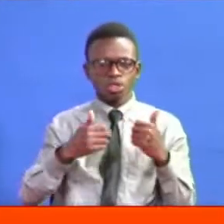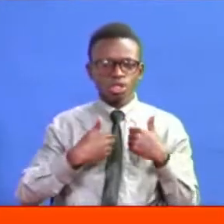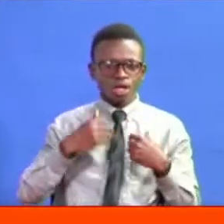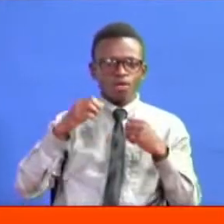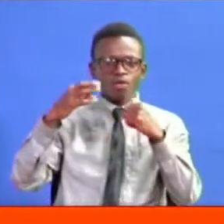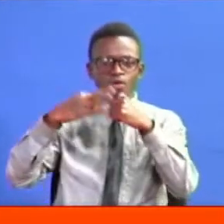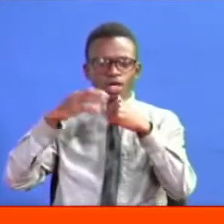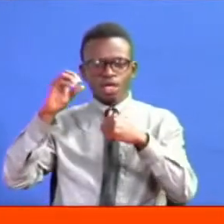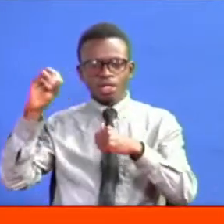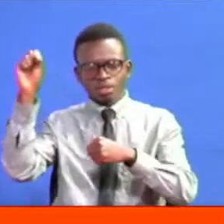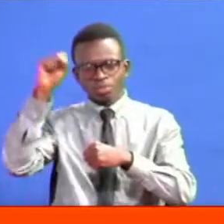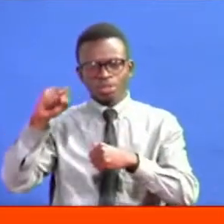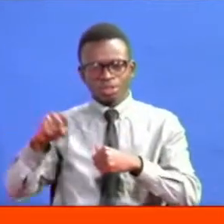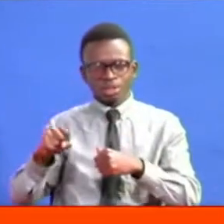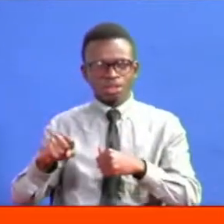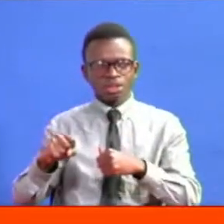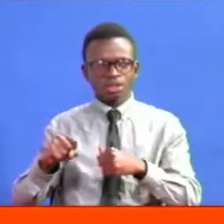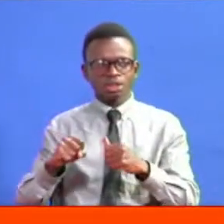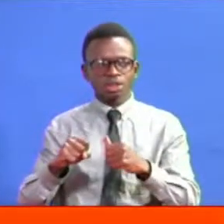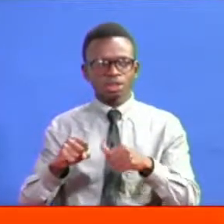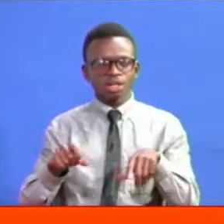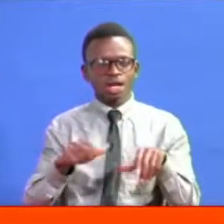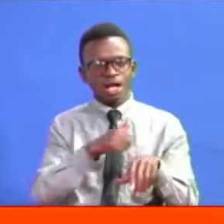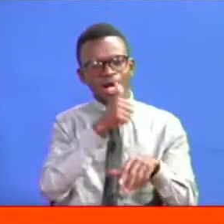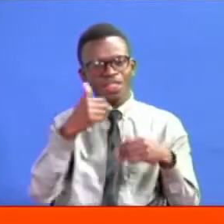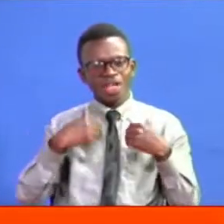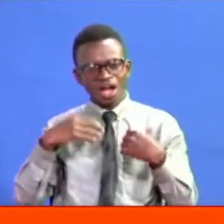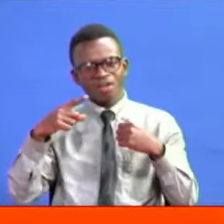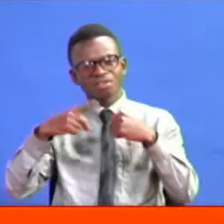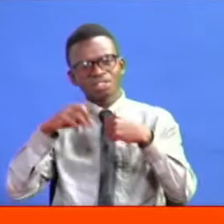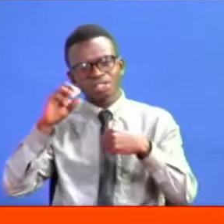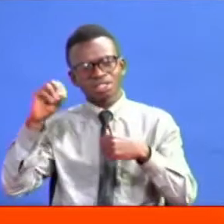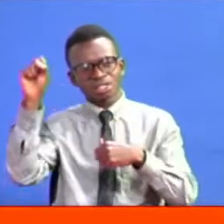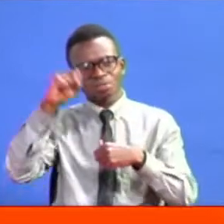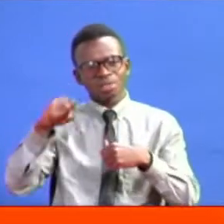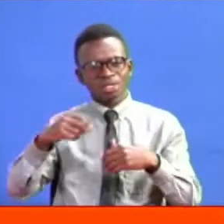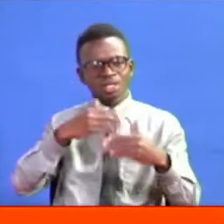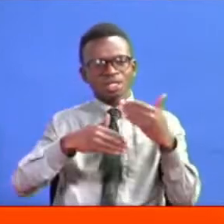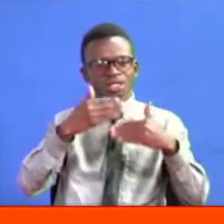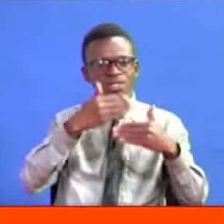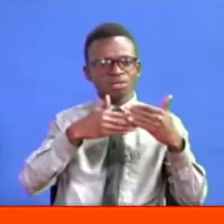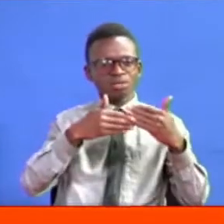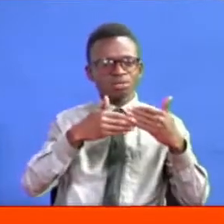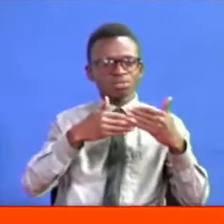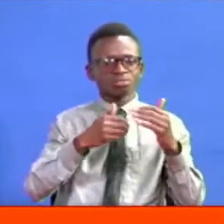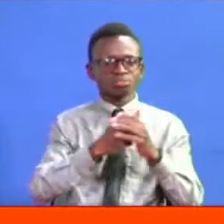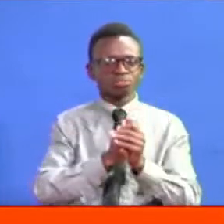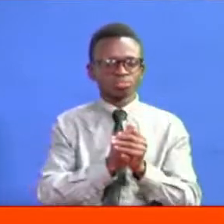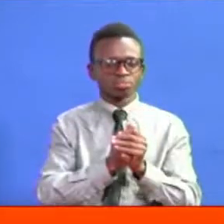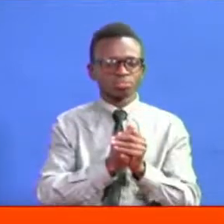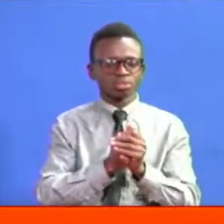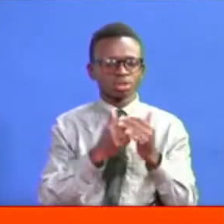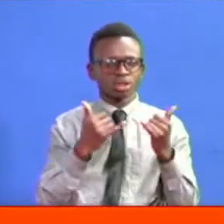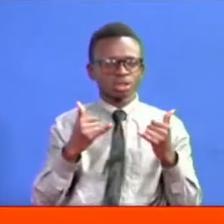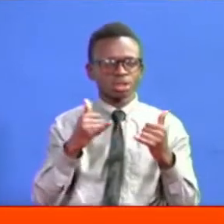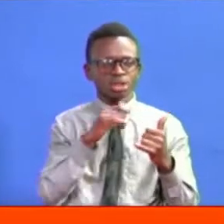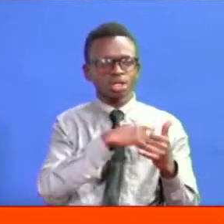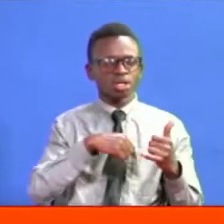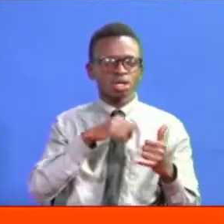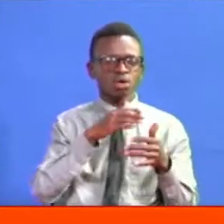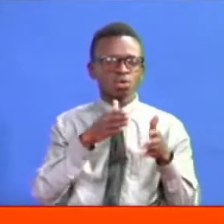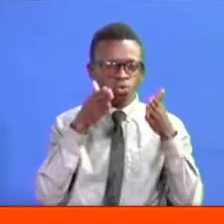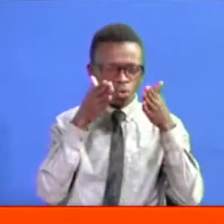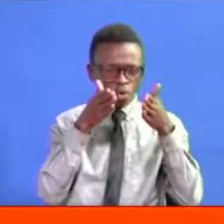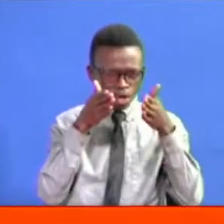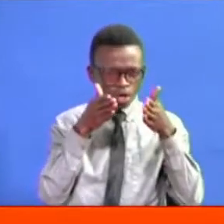80%. As at last night, we were at 60% completion rate average. Therefore, we are still on